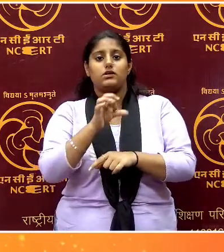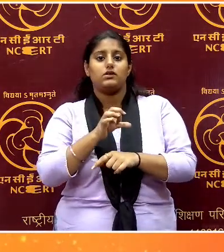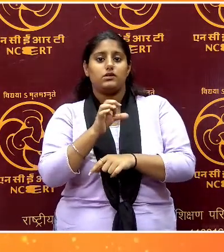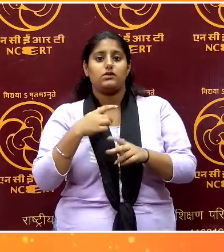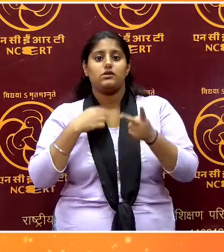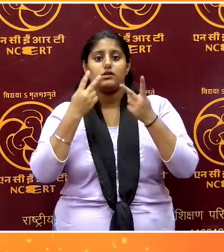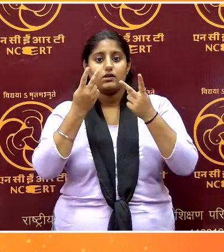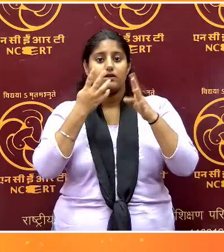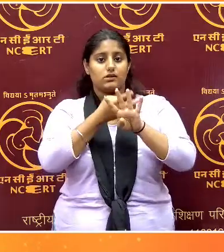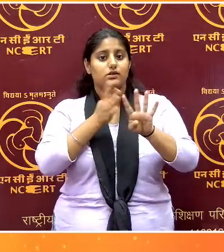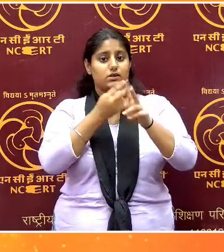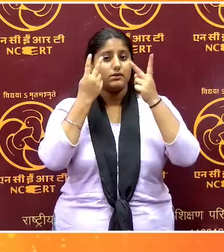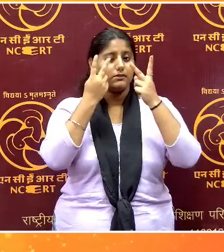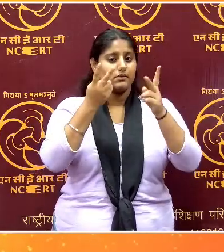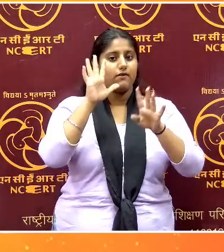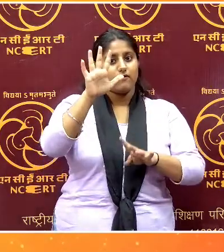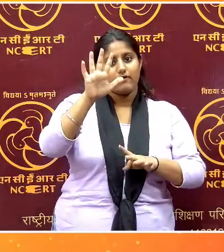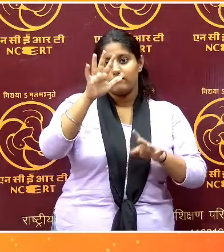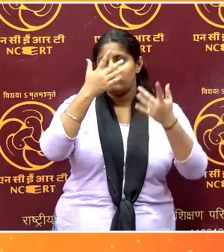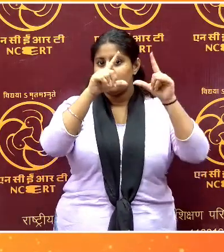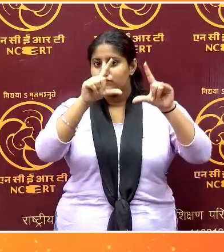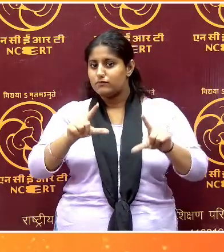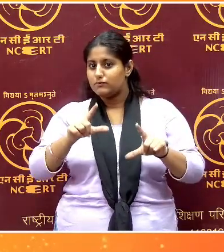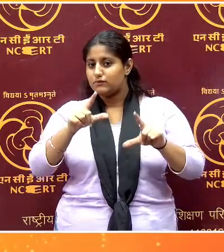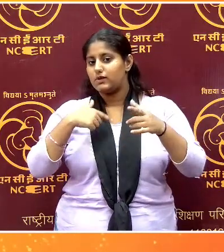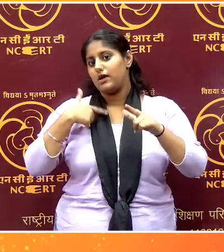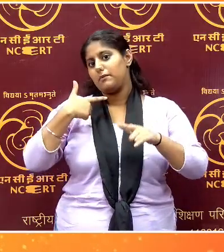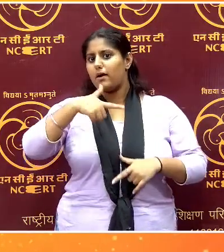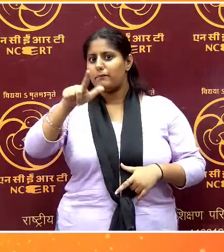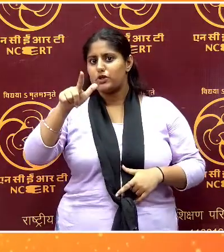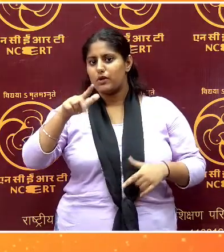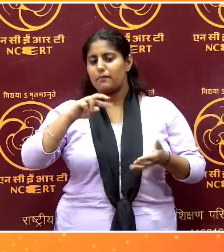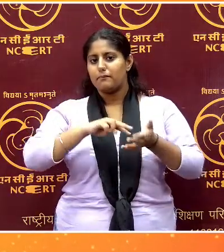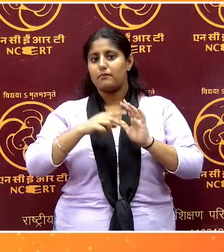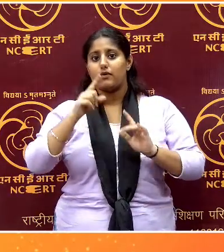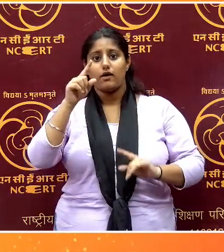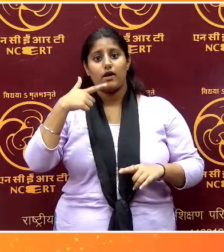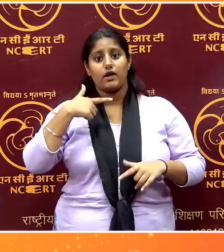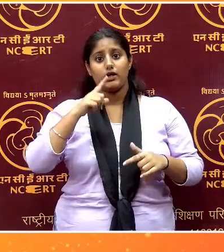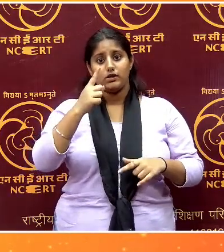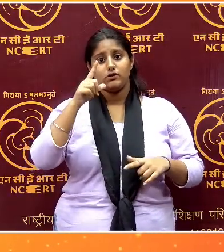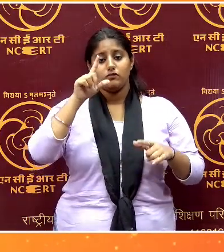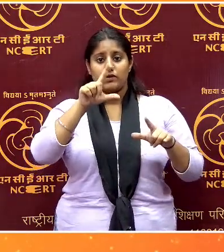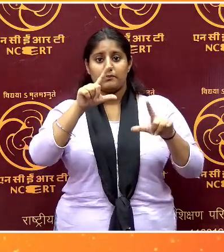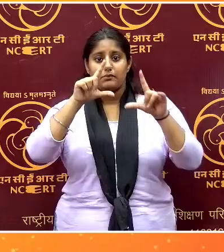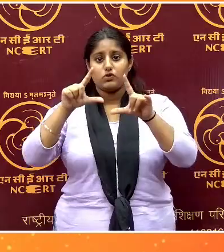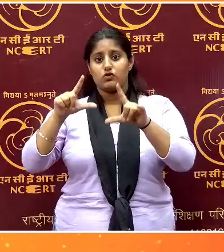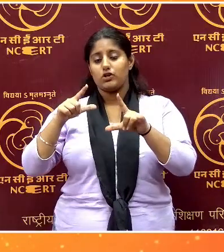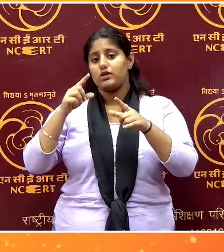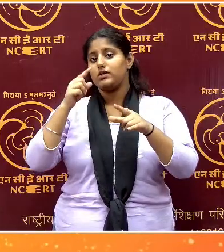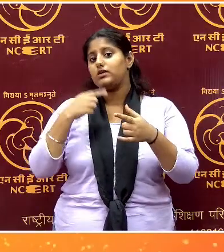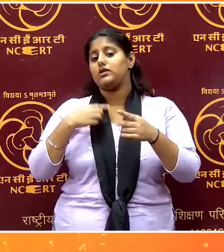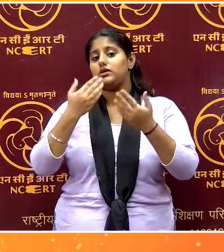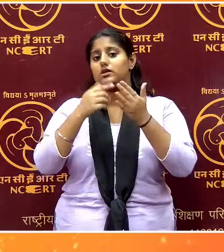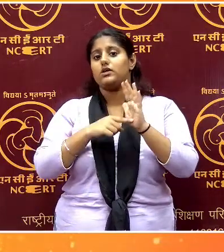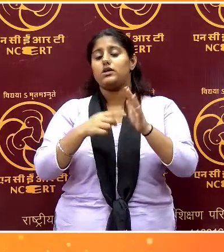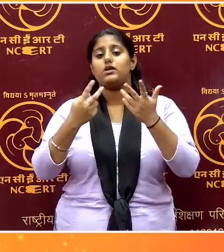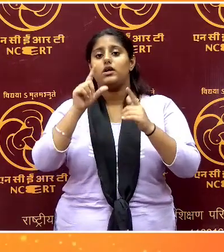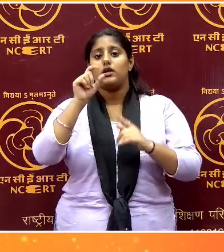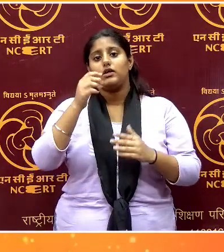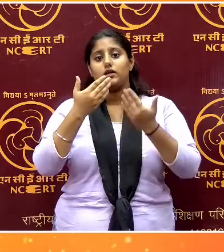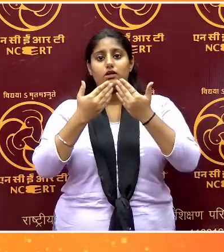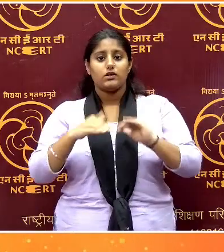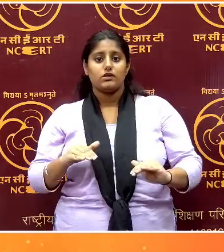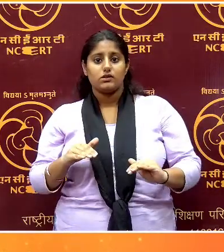See, in the table there are 5 pictures for always. Each picture of triangle represents 10 children. Therefore, Right. 5